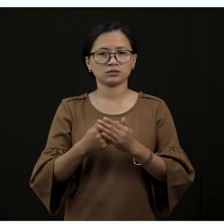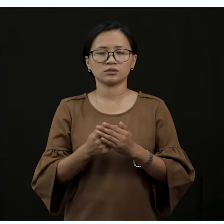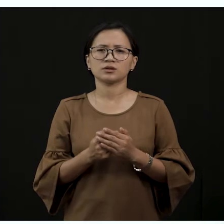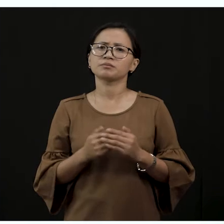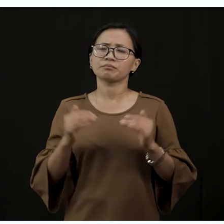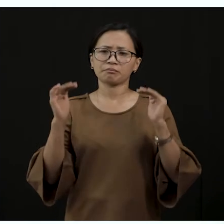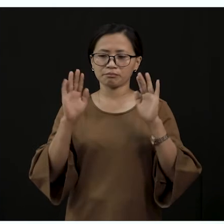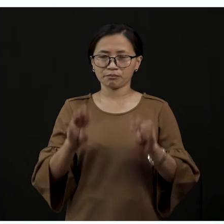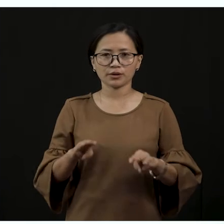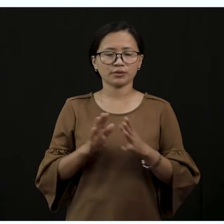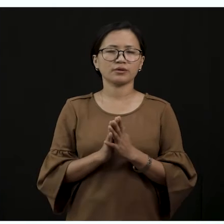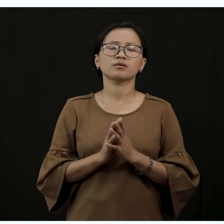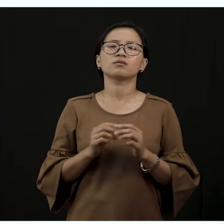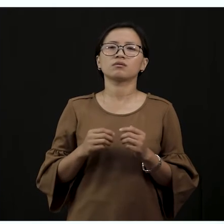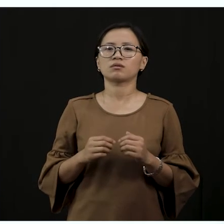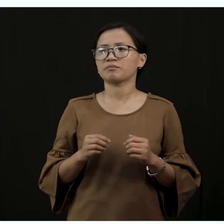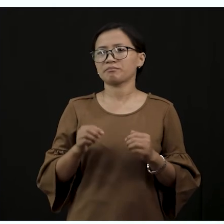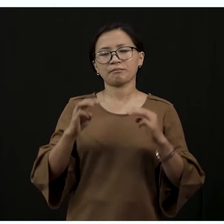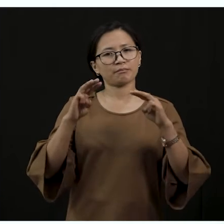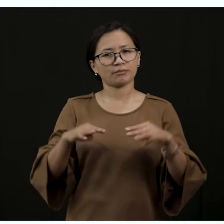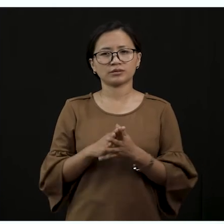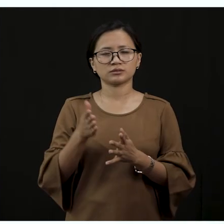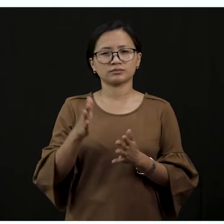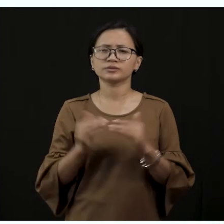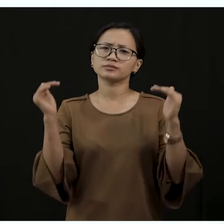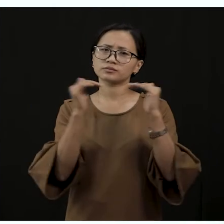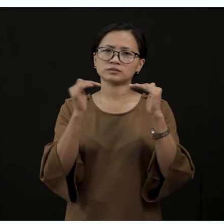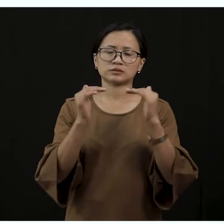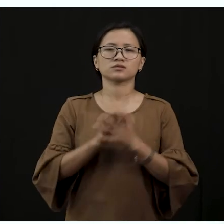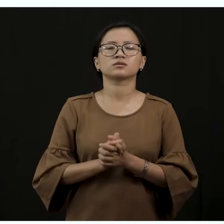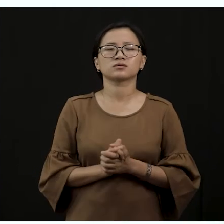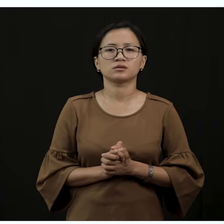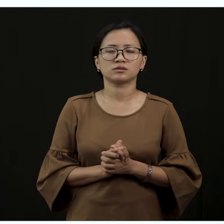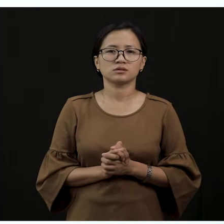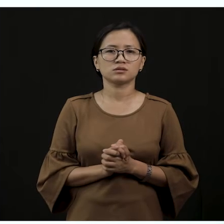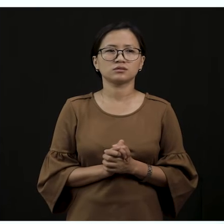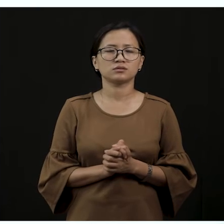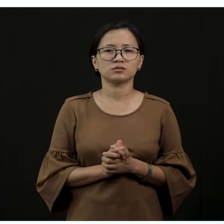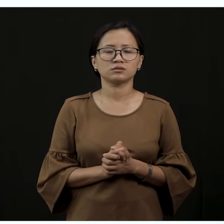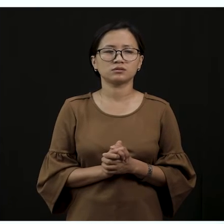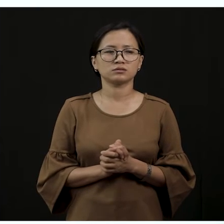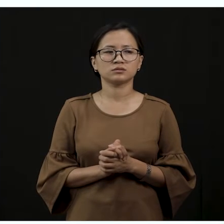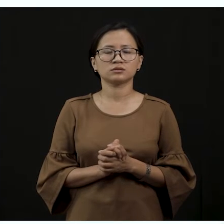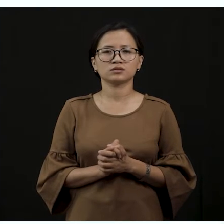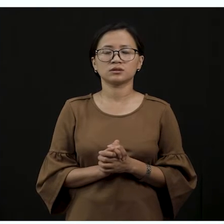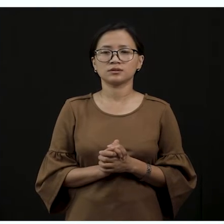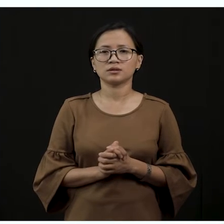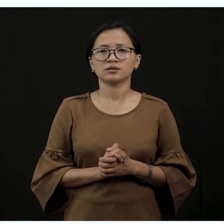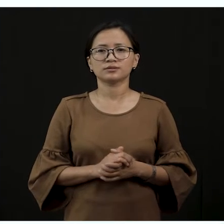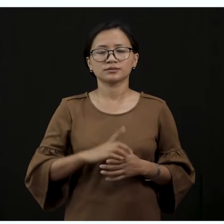or may not be equal in length. Okay, a triangle has 3 sides and 3 vertices.